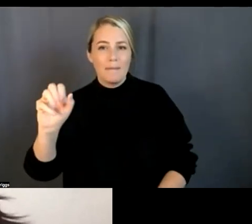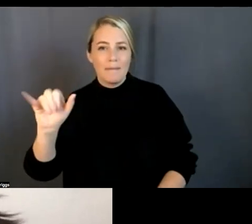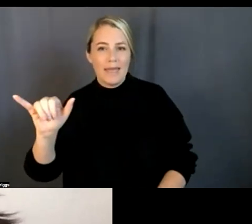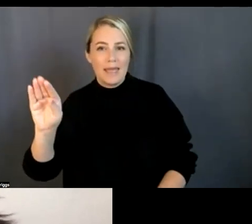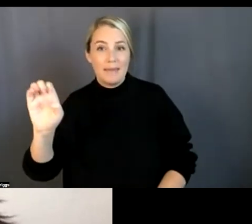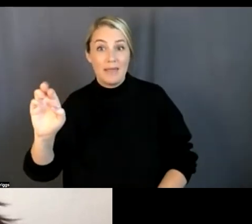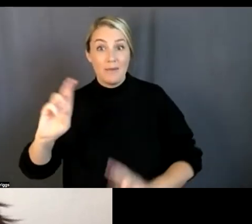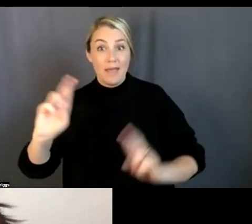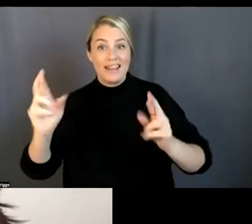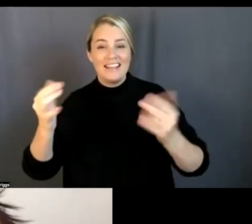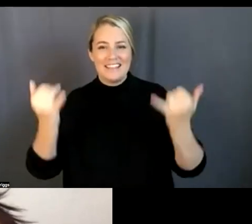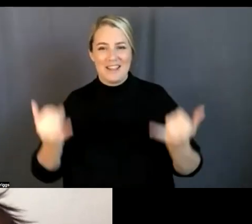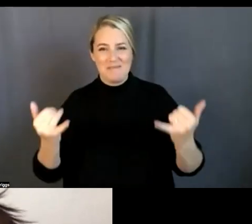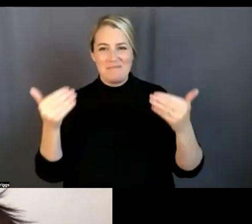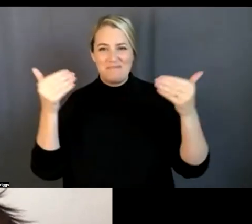Starting now.